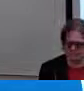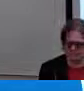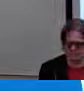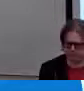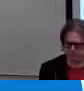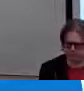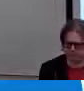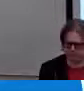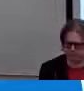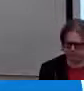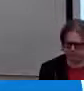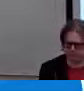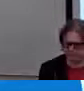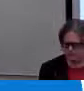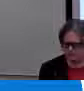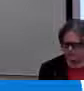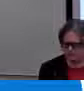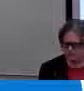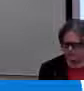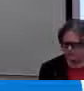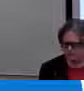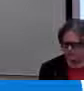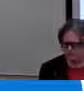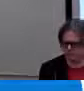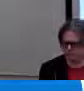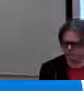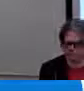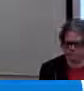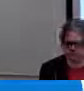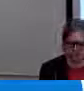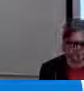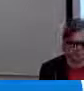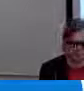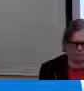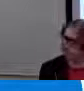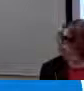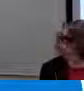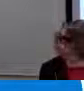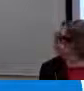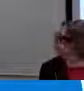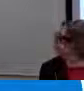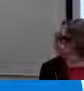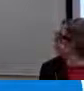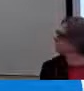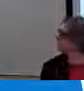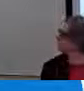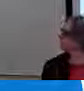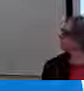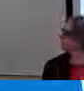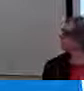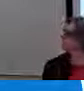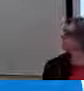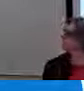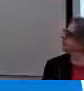collective kind of approach to understanding the problems, both the causes, but also what the collective consequences are of everybody using the